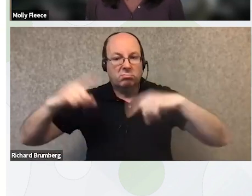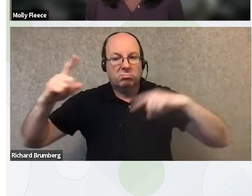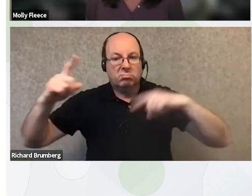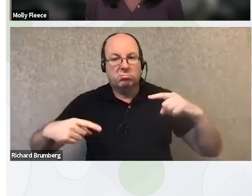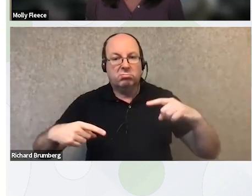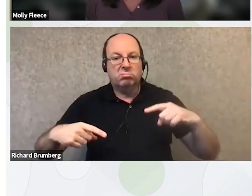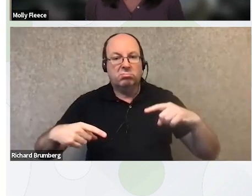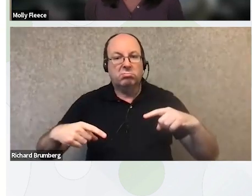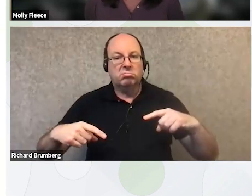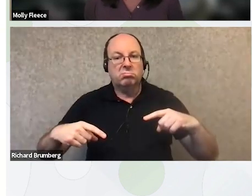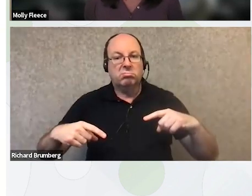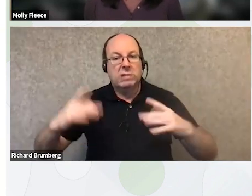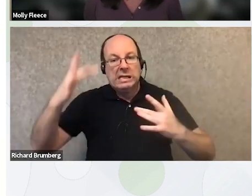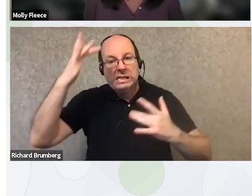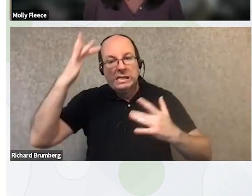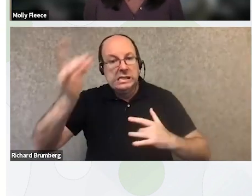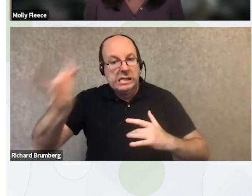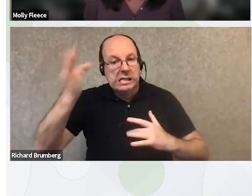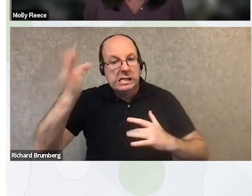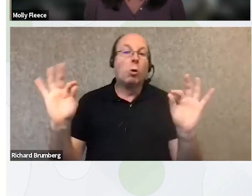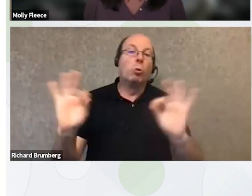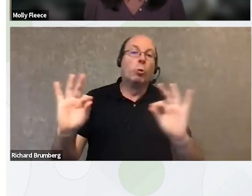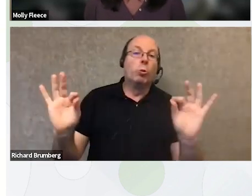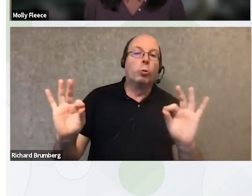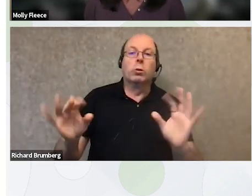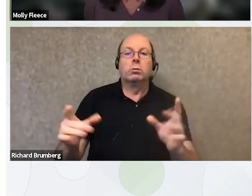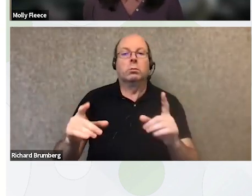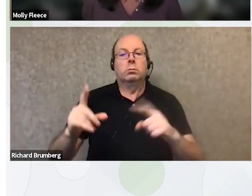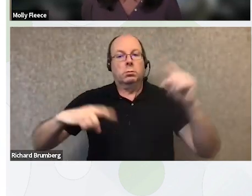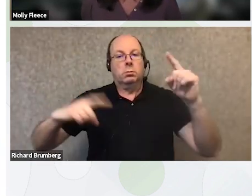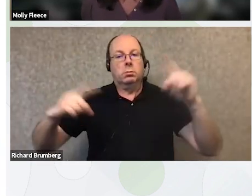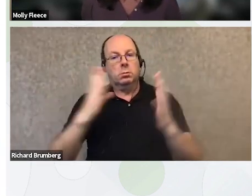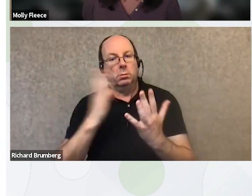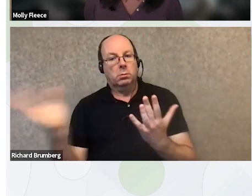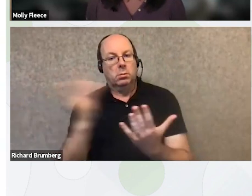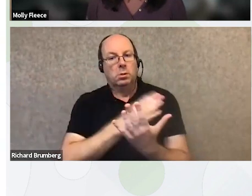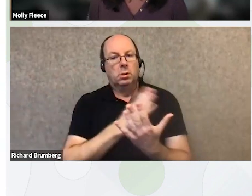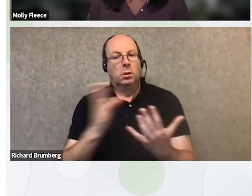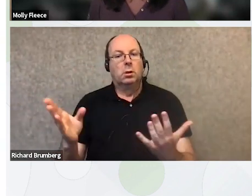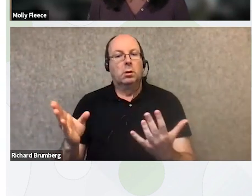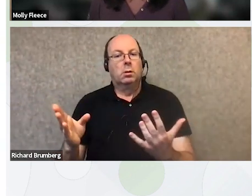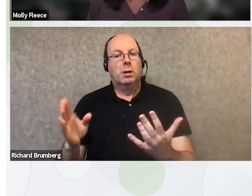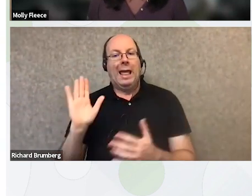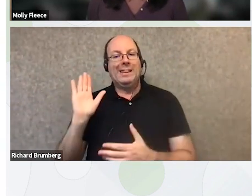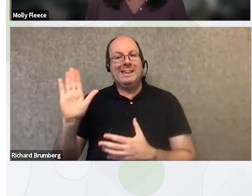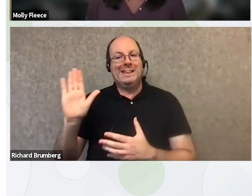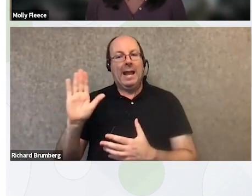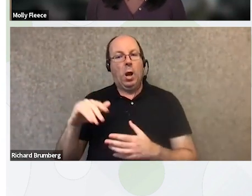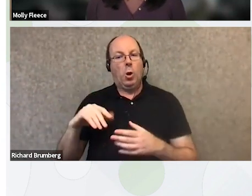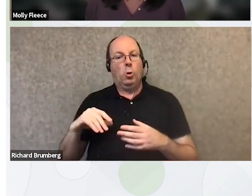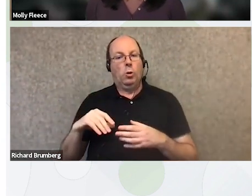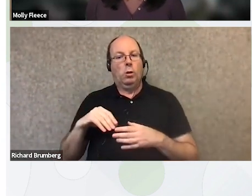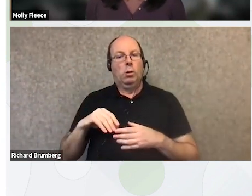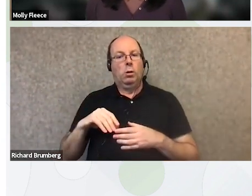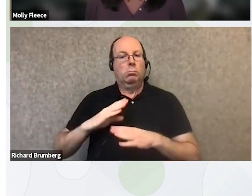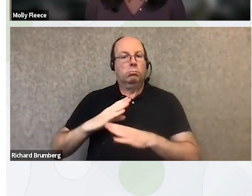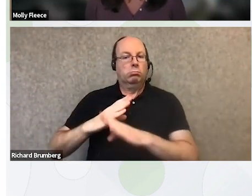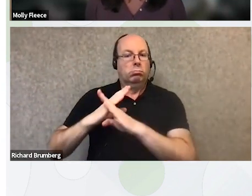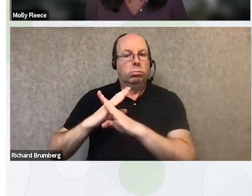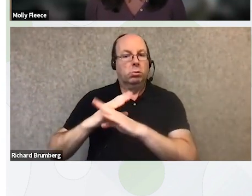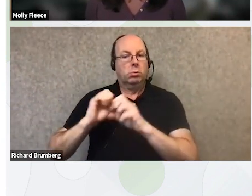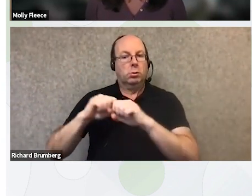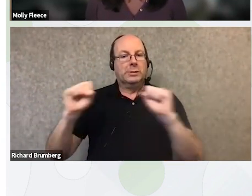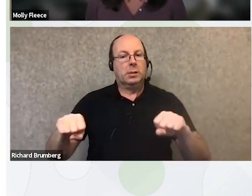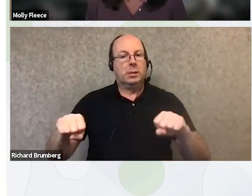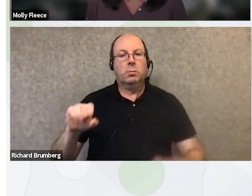severity of illness and the underlying immune system and/or degree of immune compromise